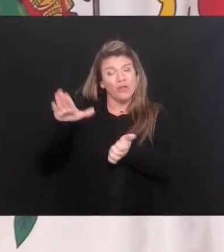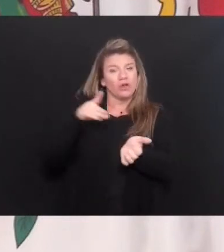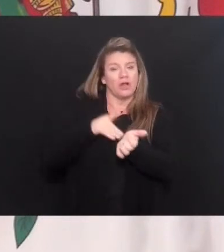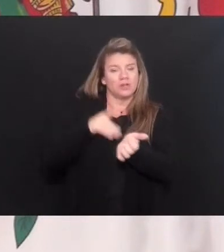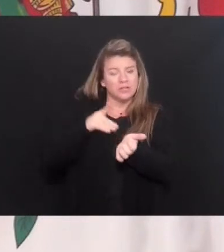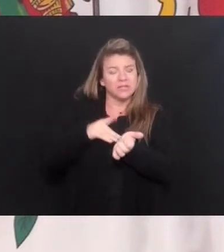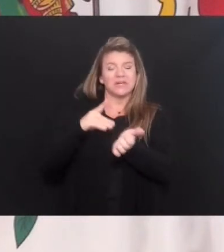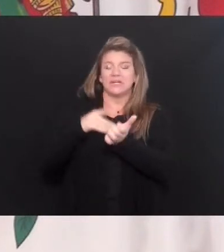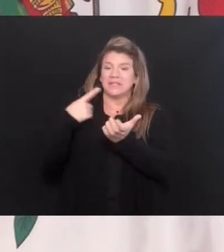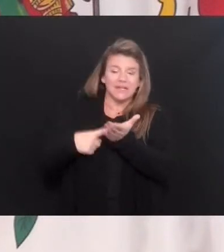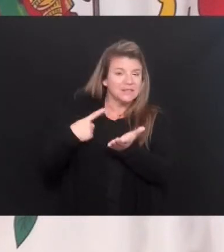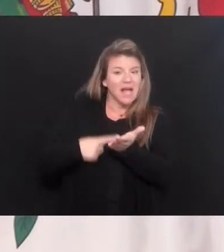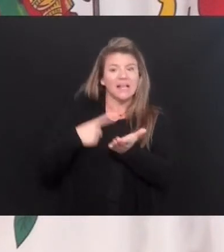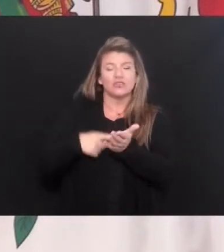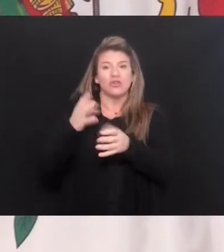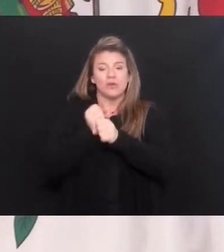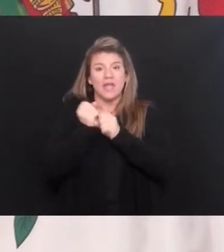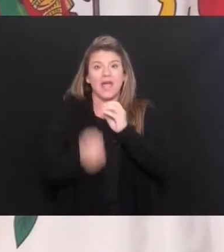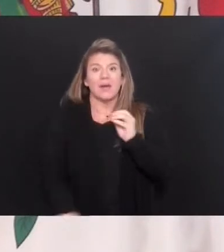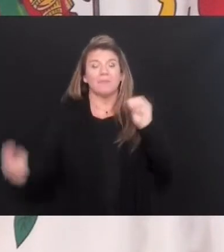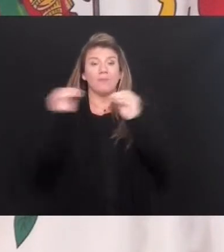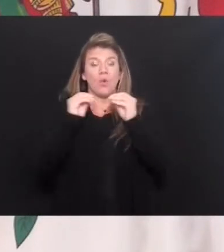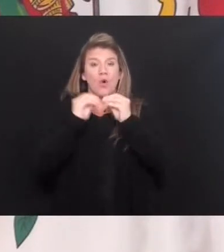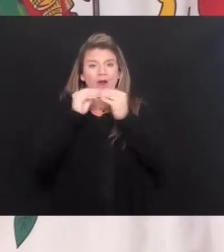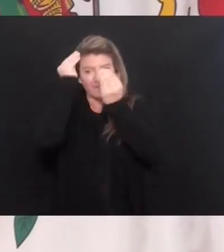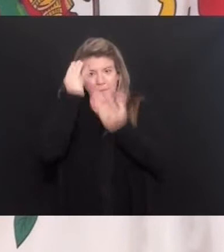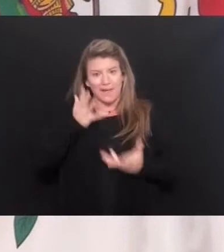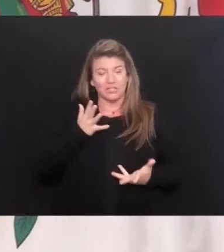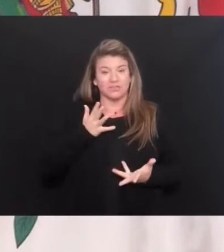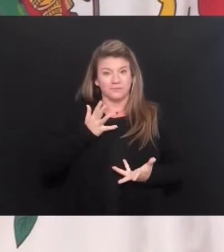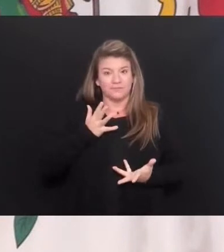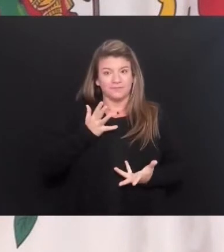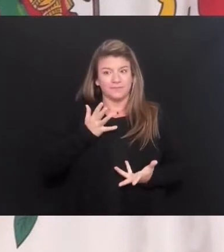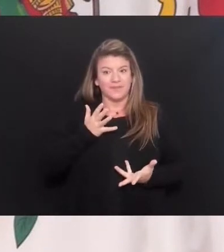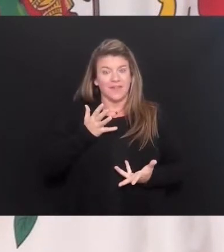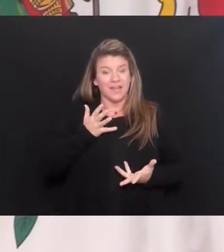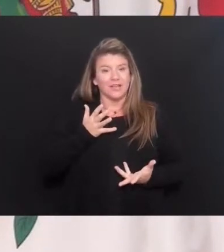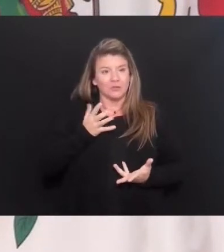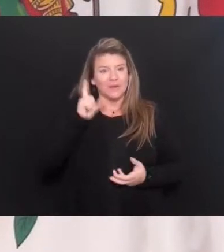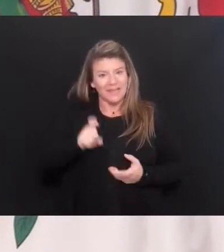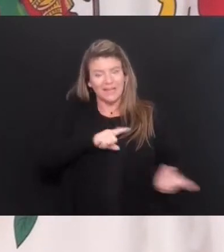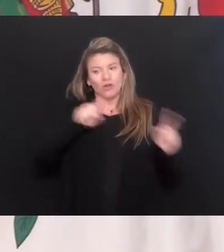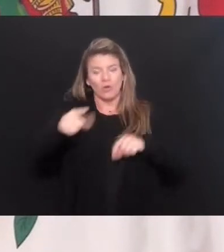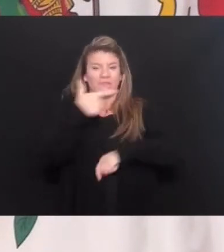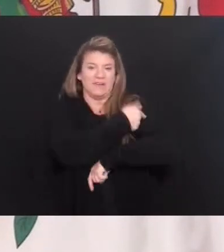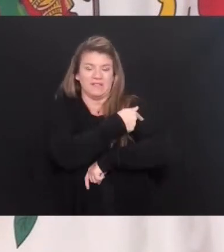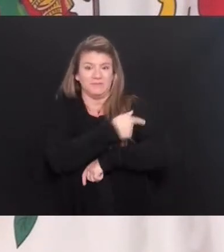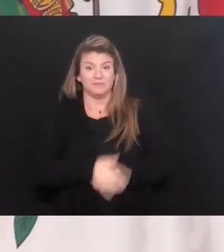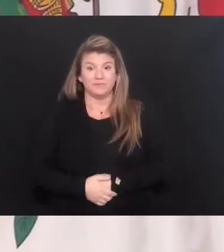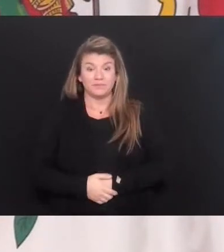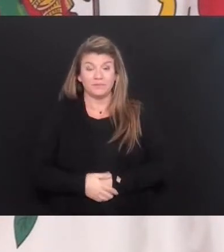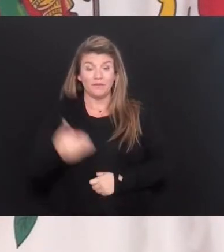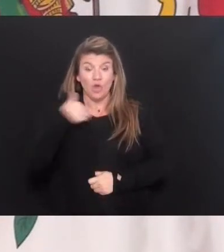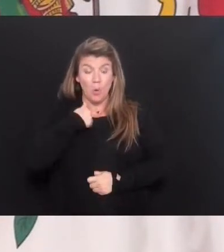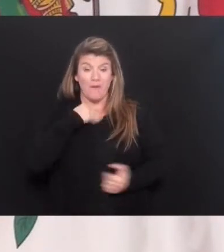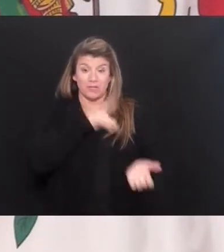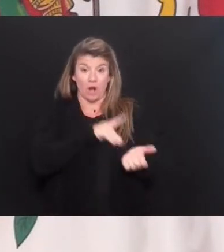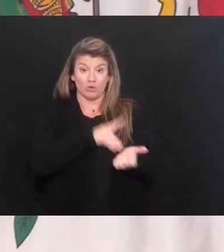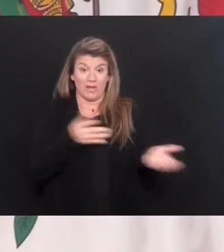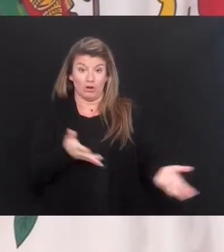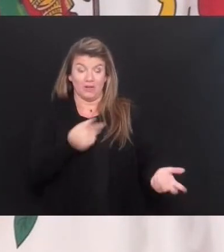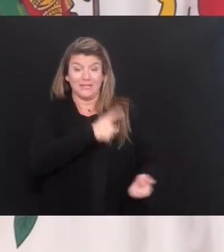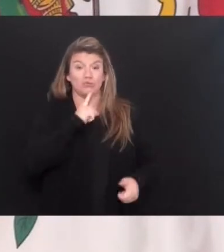doctors, to get more and more and more educated, and we've got to get them vaccinated. You've got a doctor here that's a great